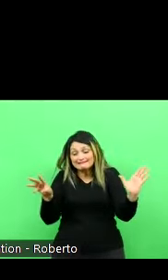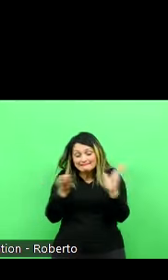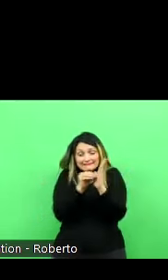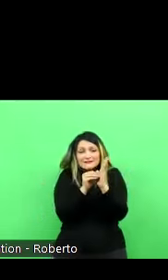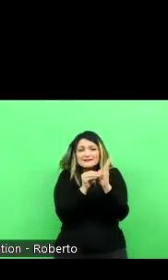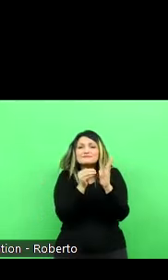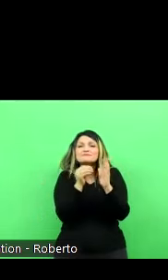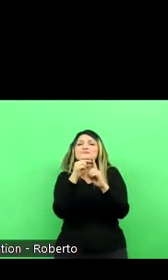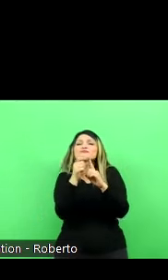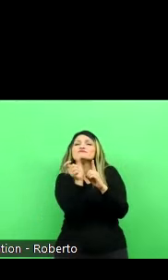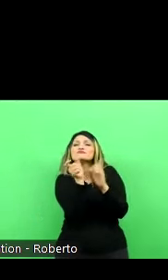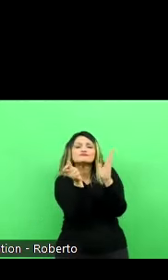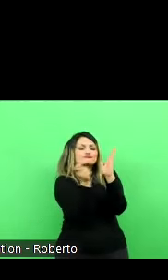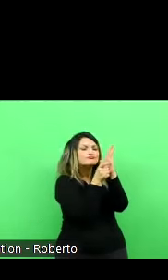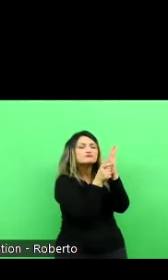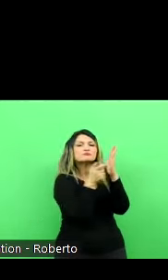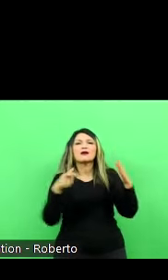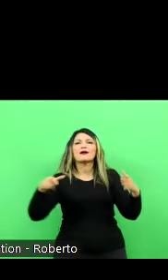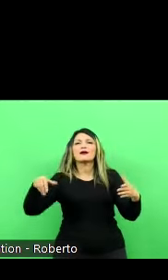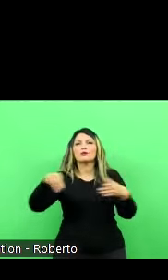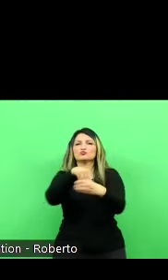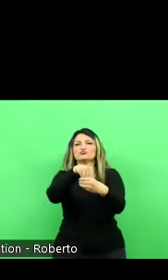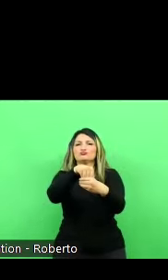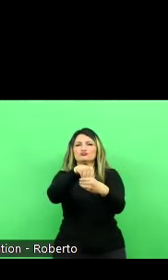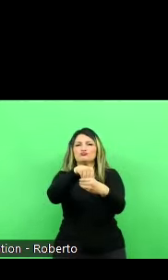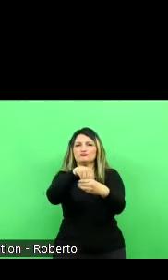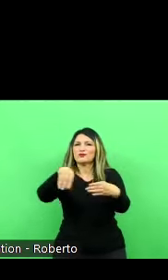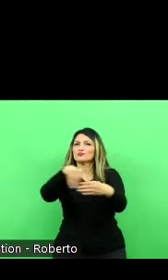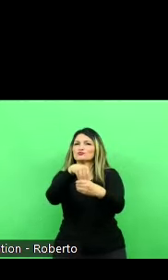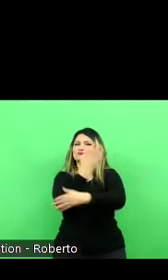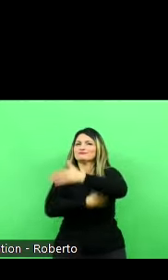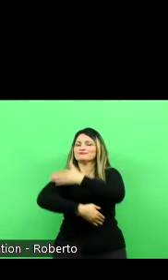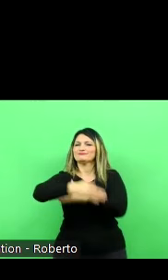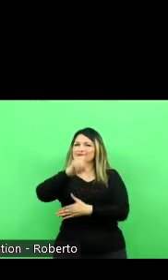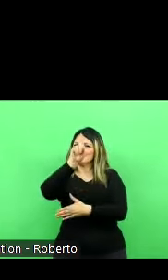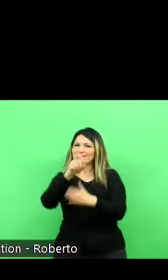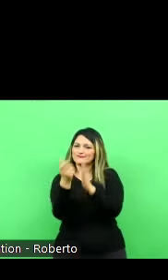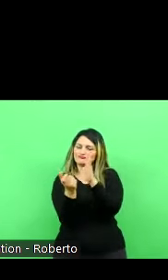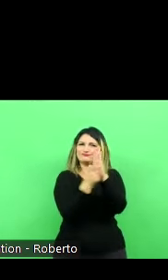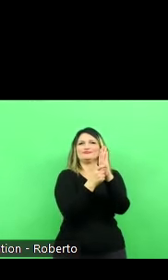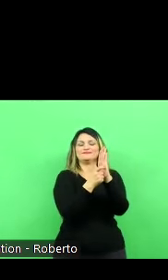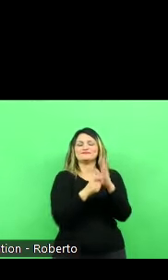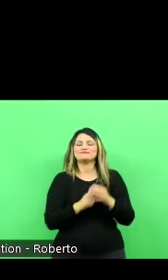and citizen participation are keys in this process. And finally, to end,